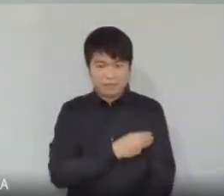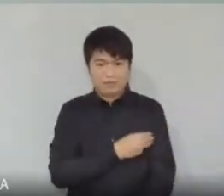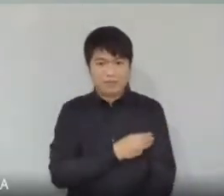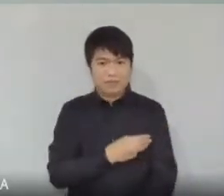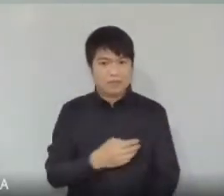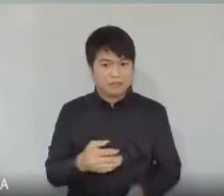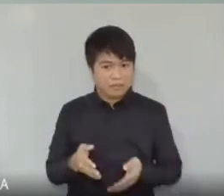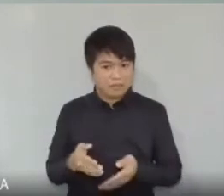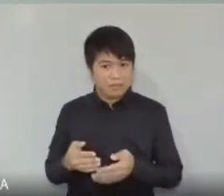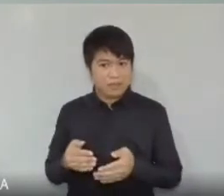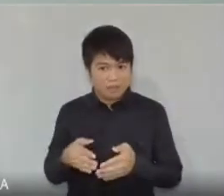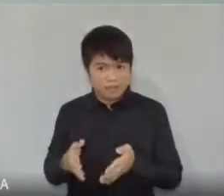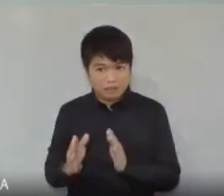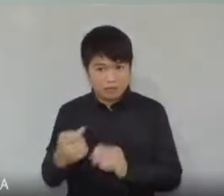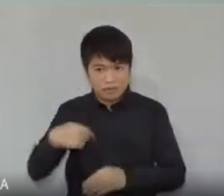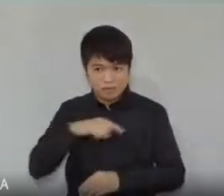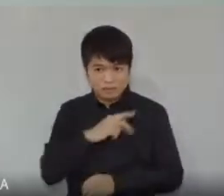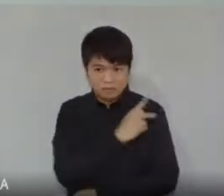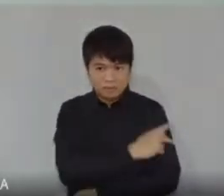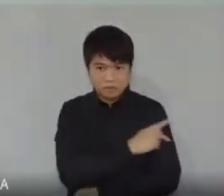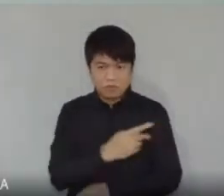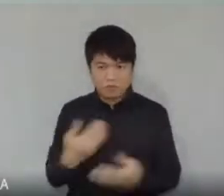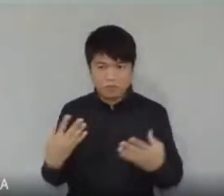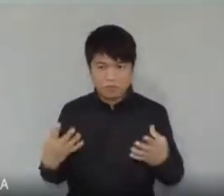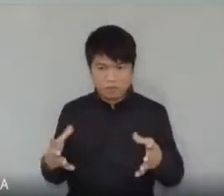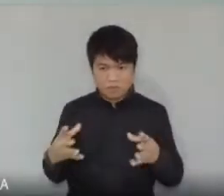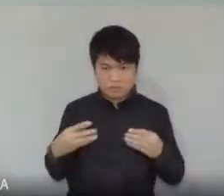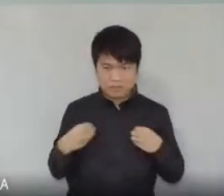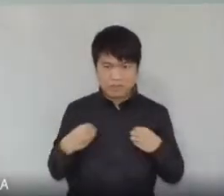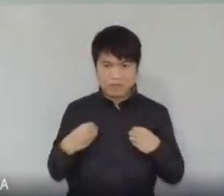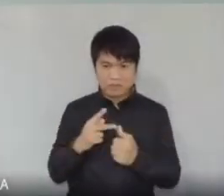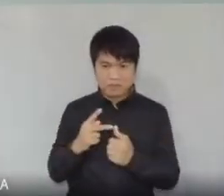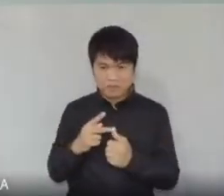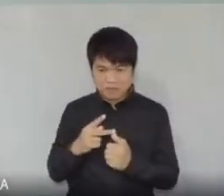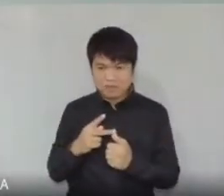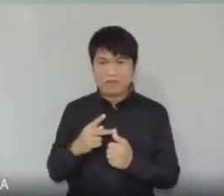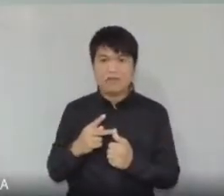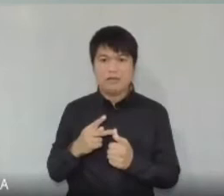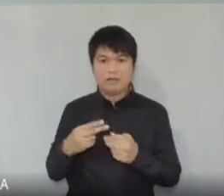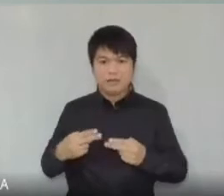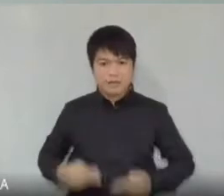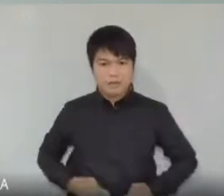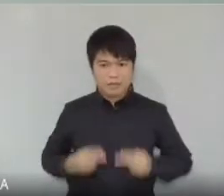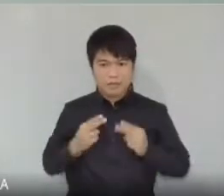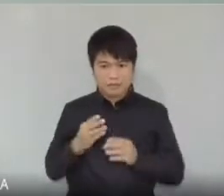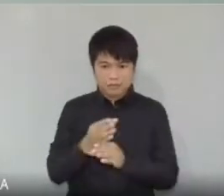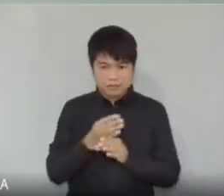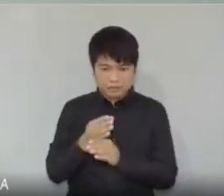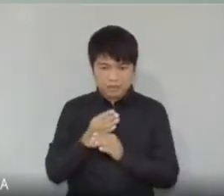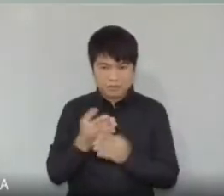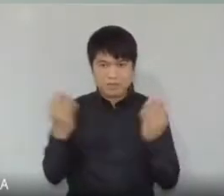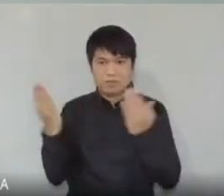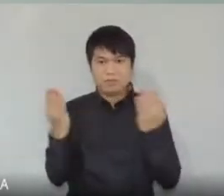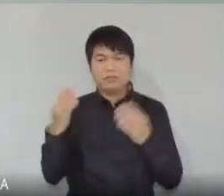of implementation, had decongested our health facilities of non-emergency